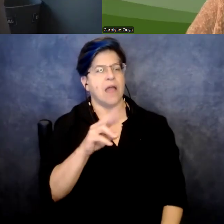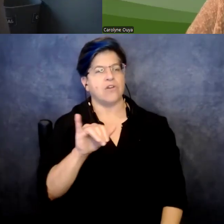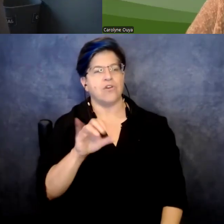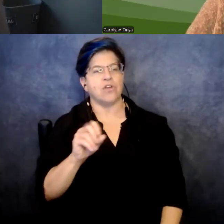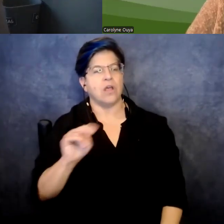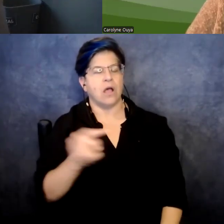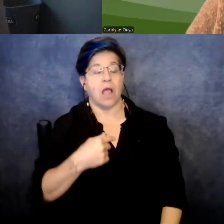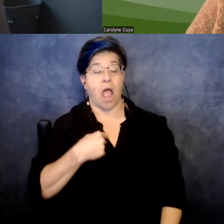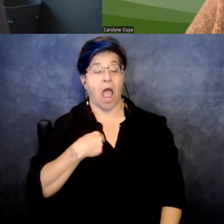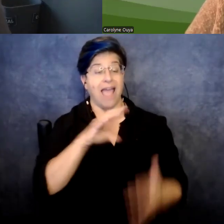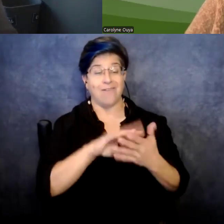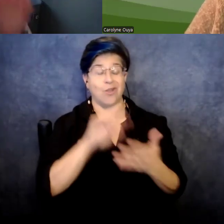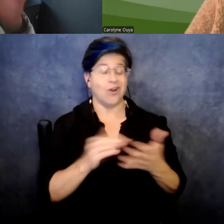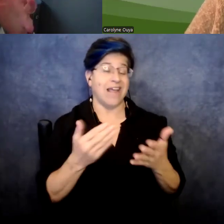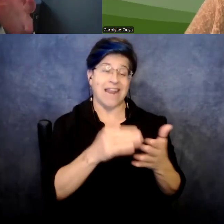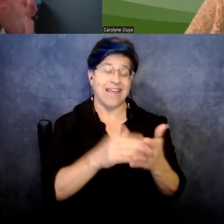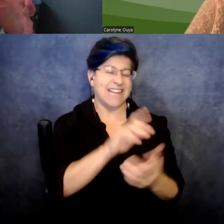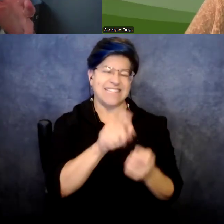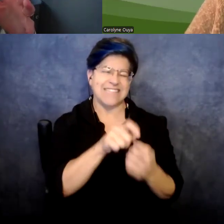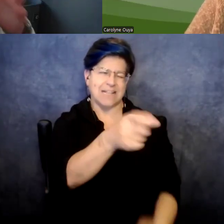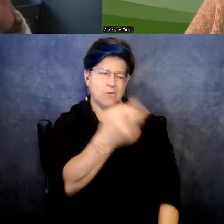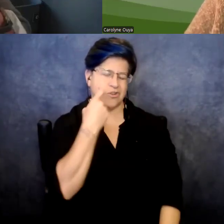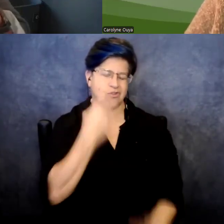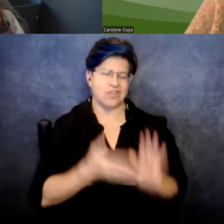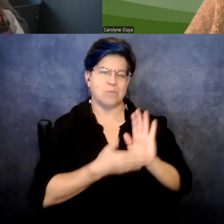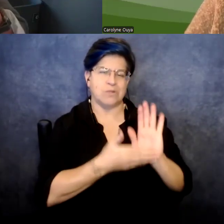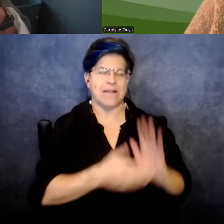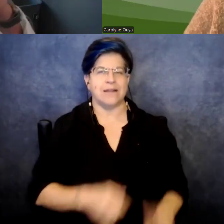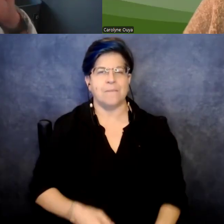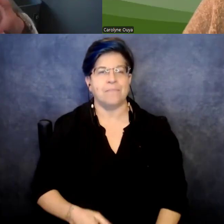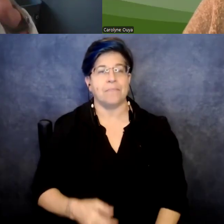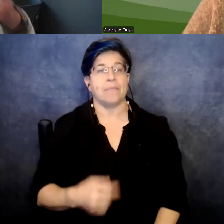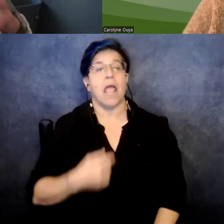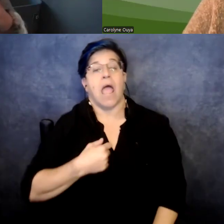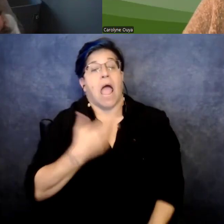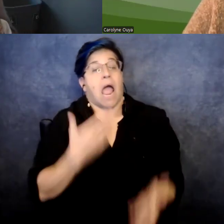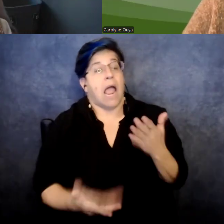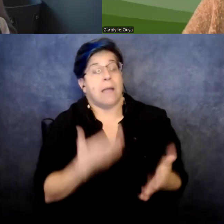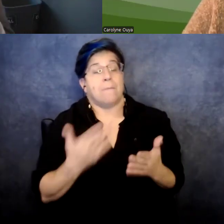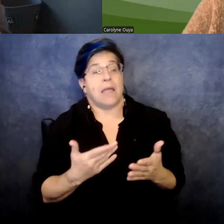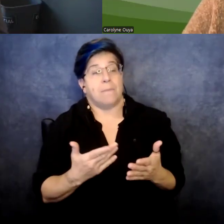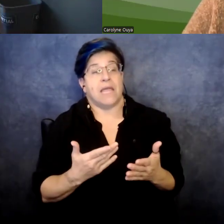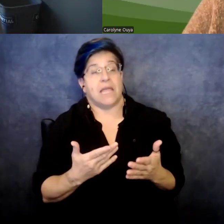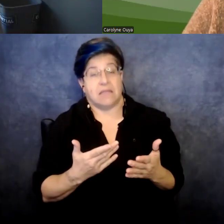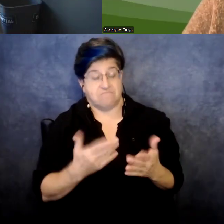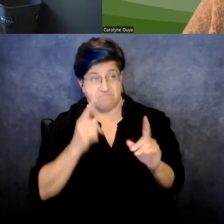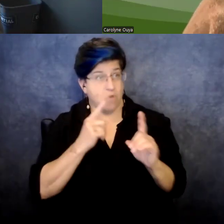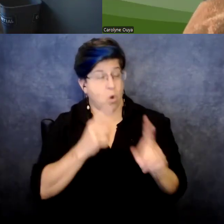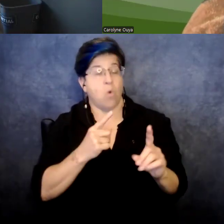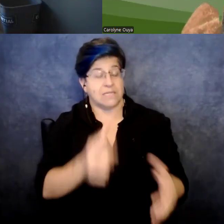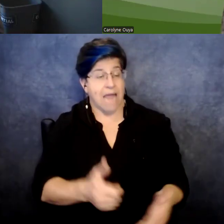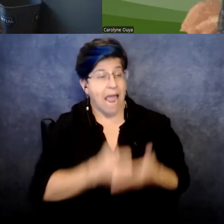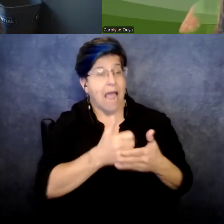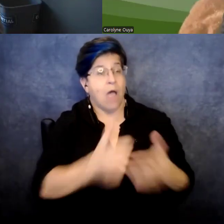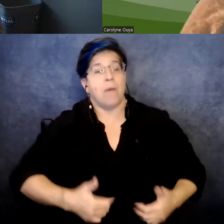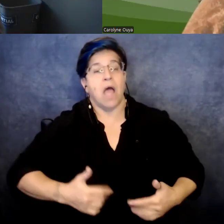and over is exactly what you presented. That I may be setting out to help a young person who's been a